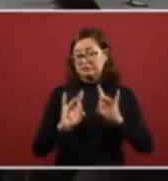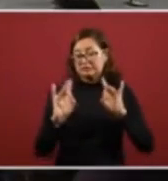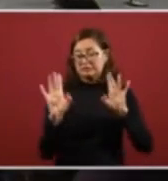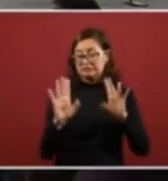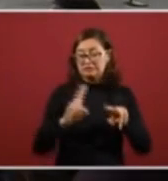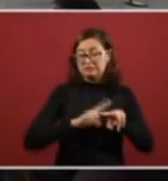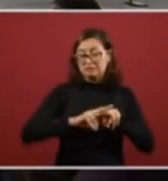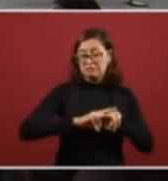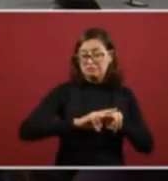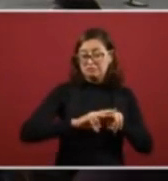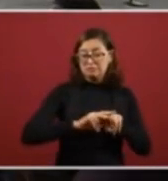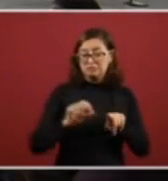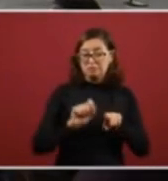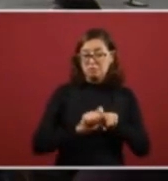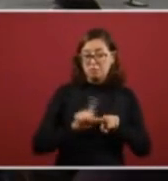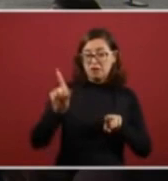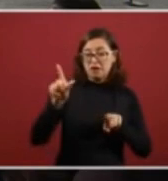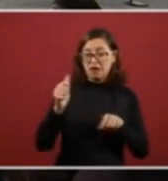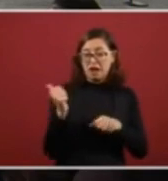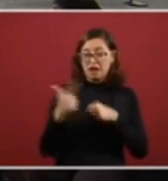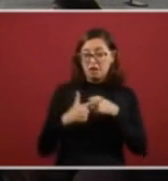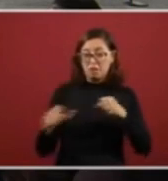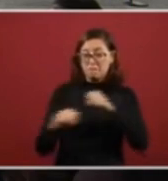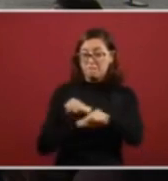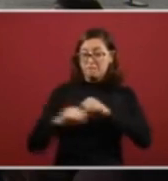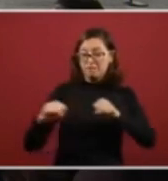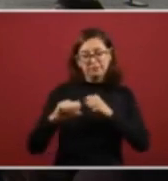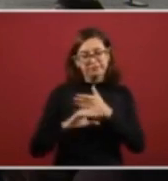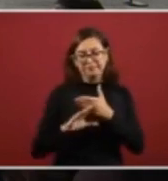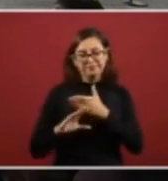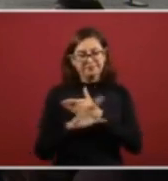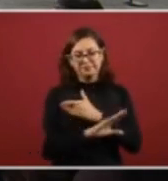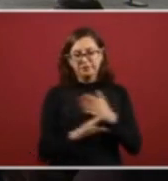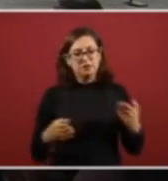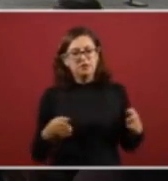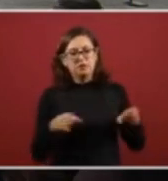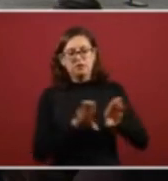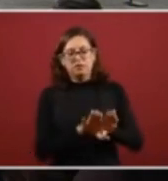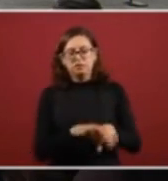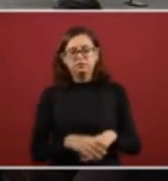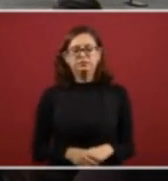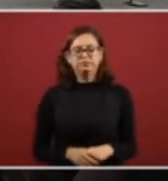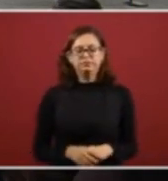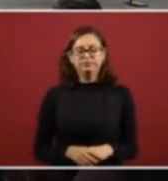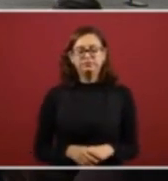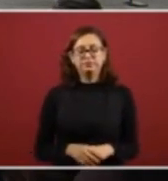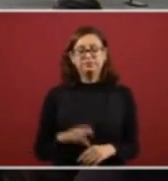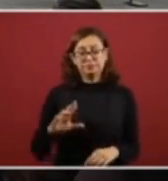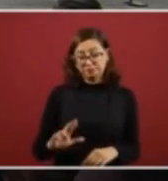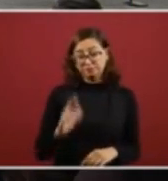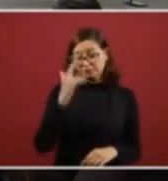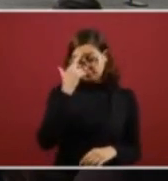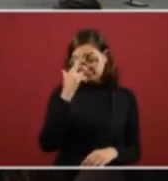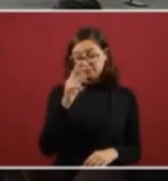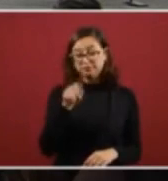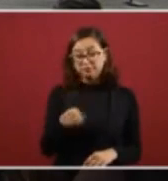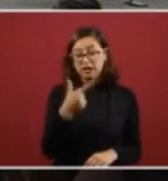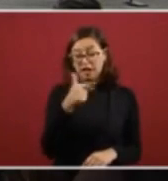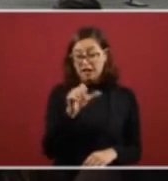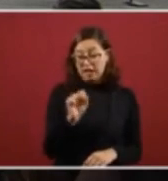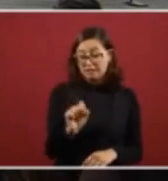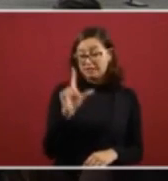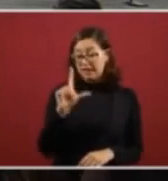any sparks that could generate an explosion. And to remind you that LP gas has a